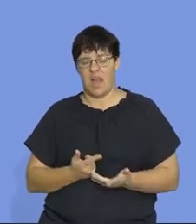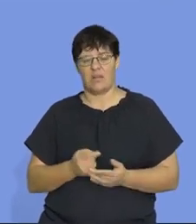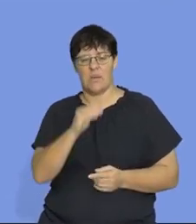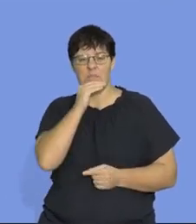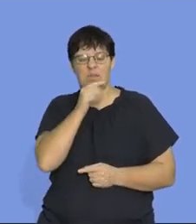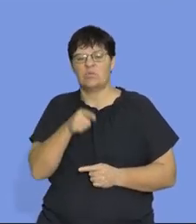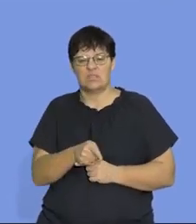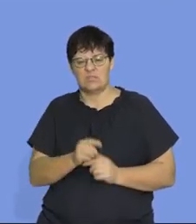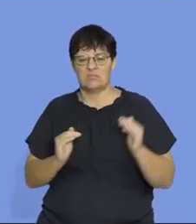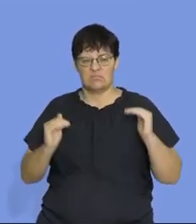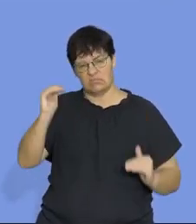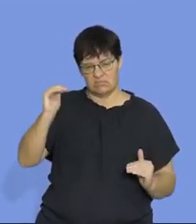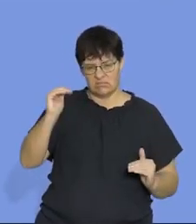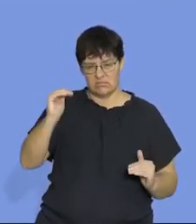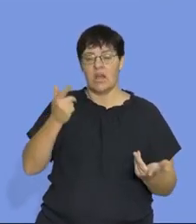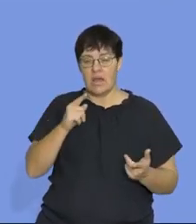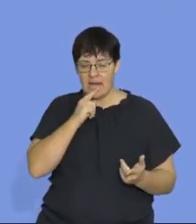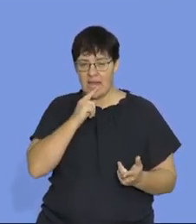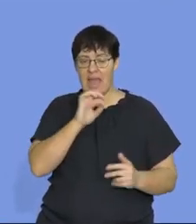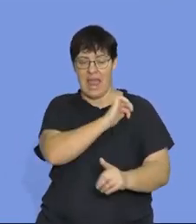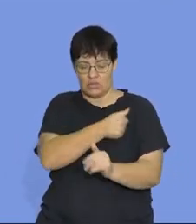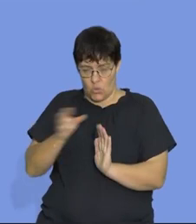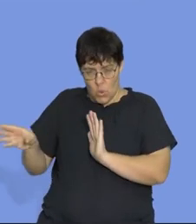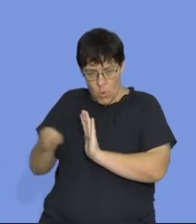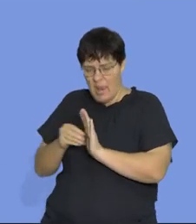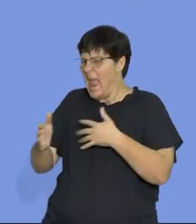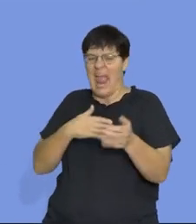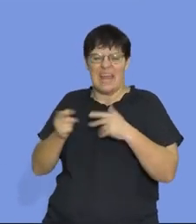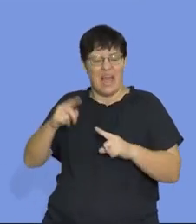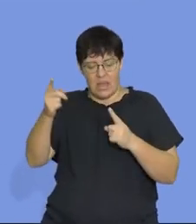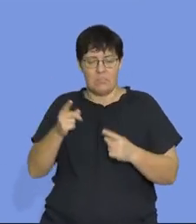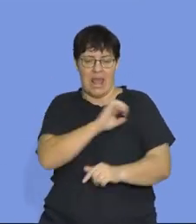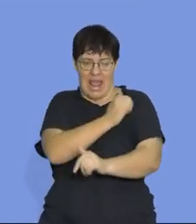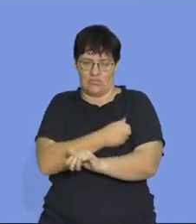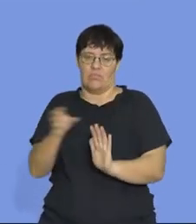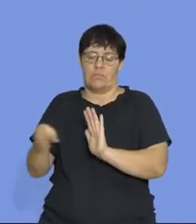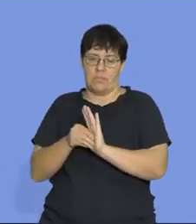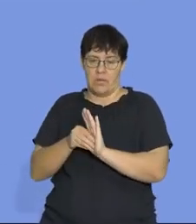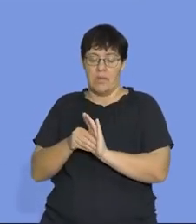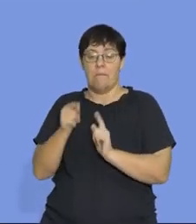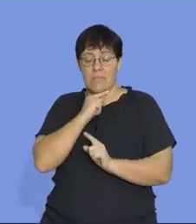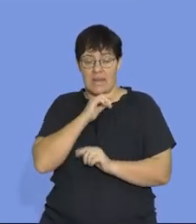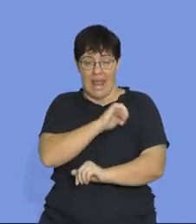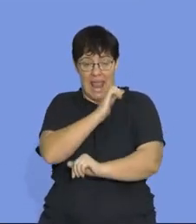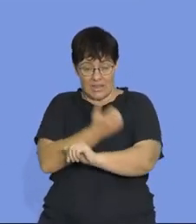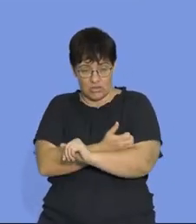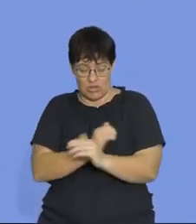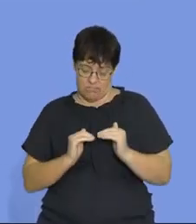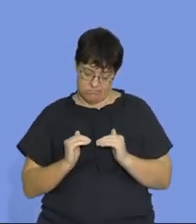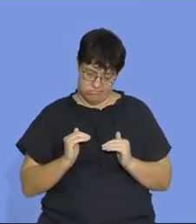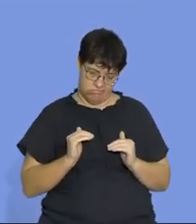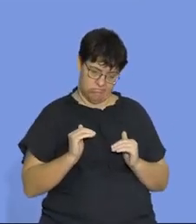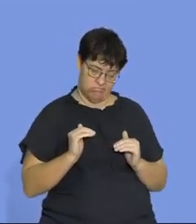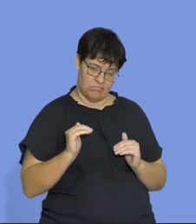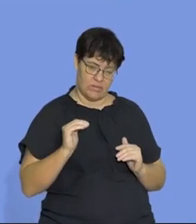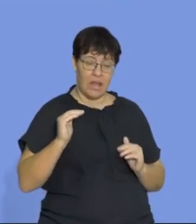of the reaction, energy is absorbed like in any other reaction, and the energy of the system increases. And then bond breaking, which takes place